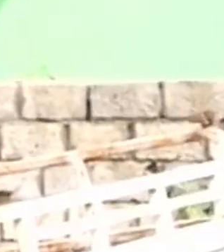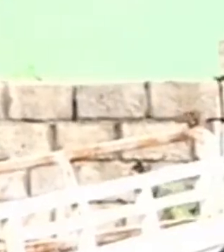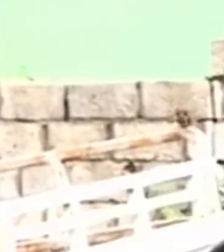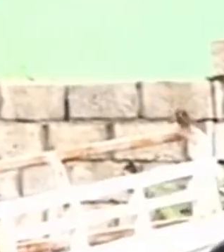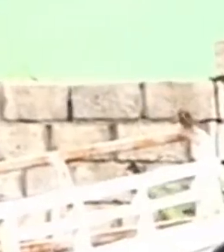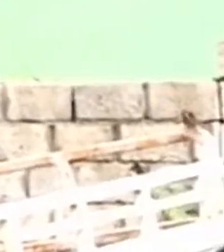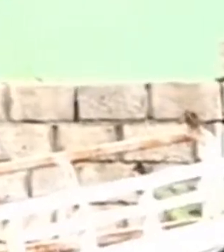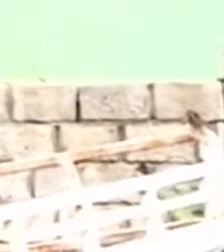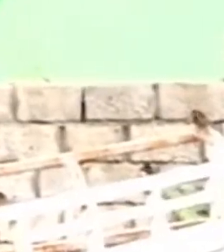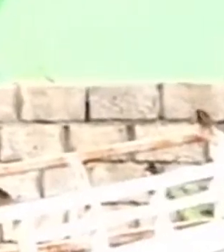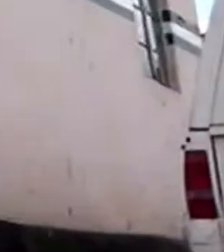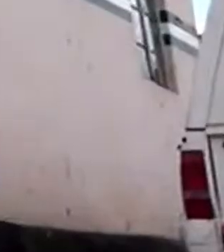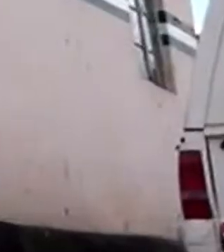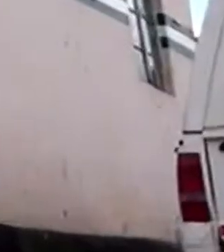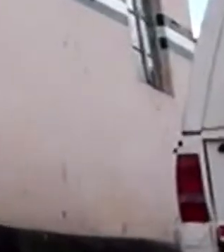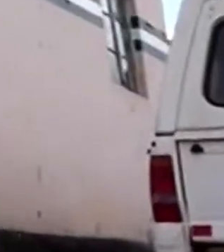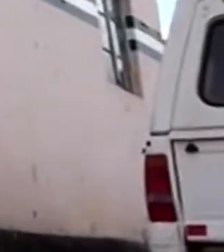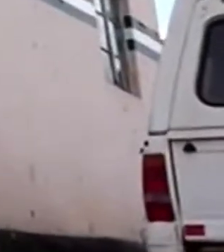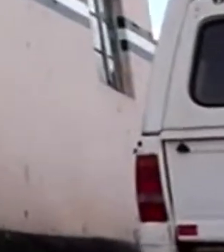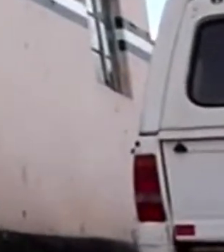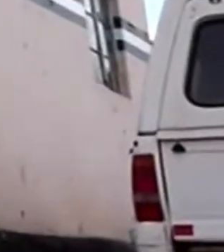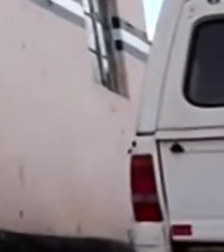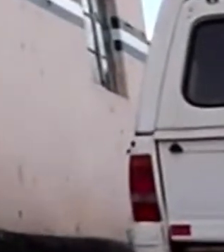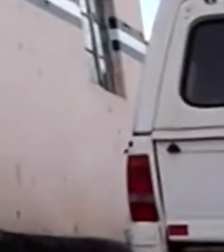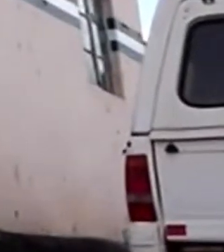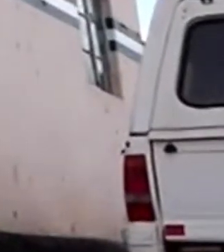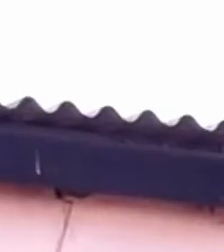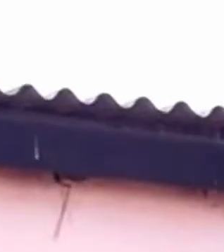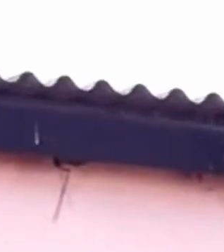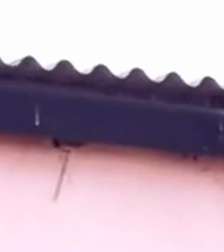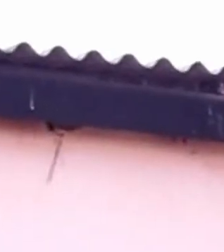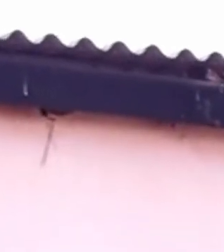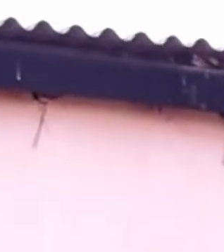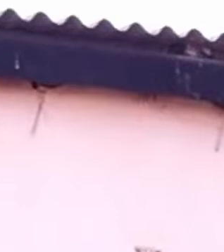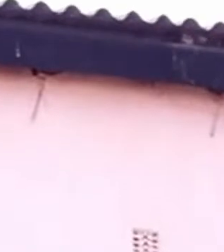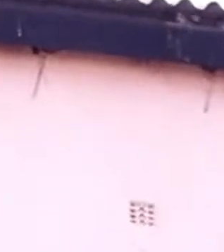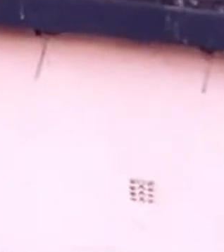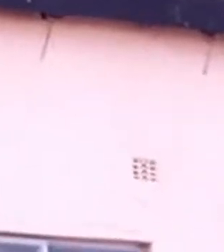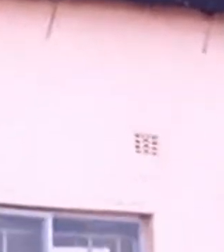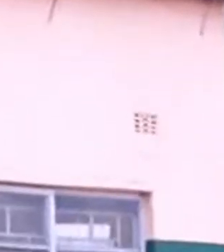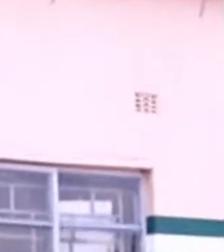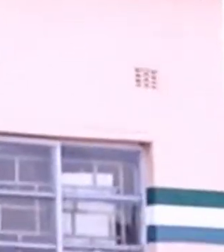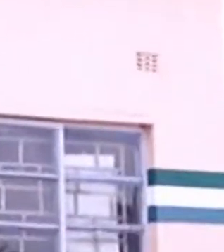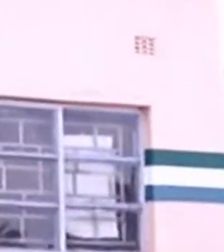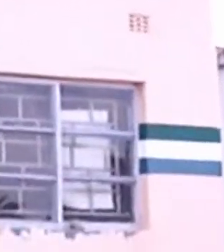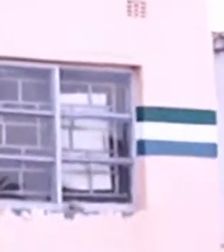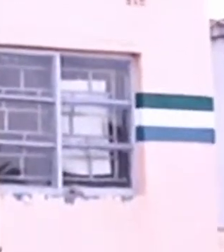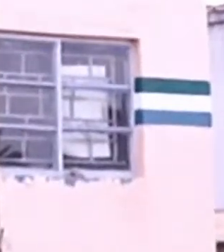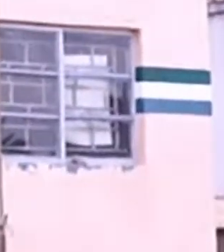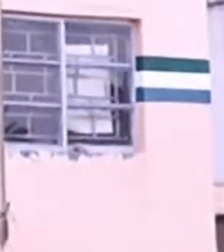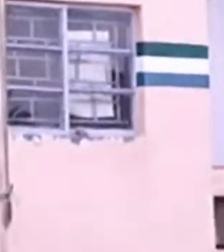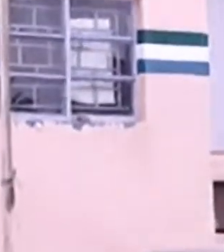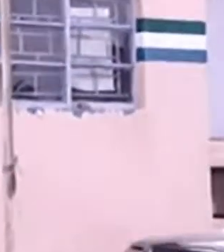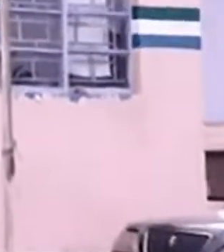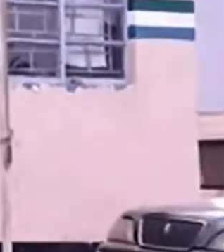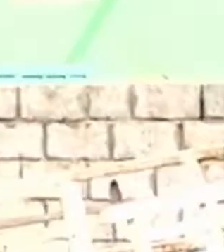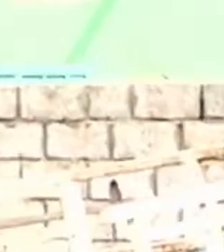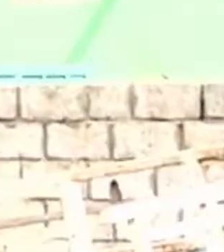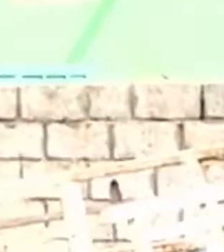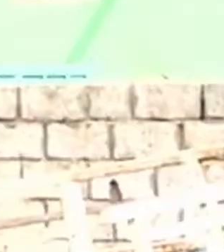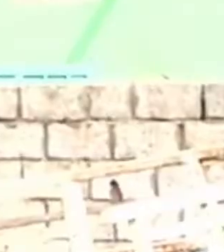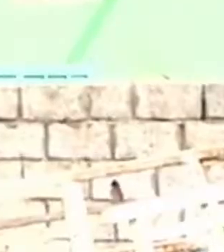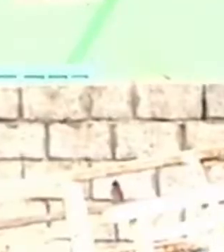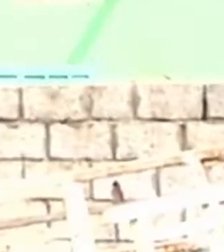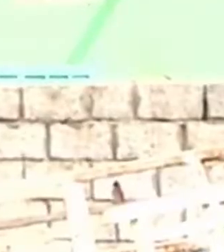given a facelift by putting new furniture in there. We are happy with the works. We are happy with what CDF is doing, more